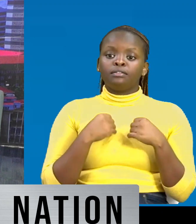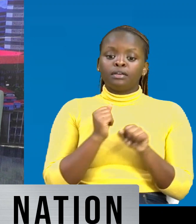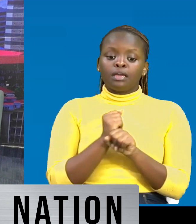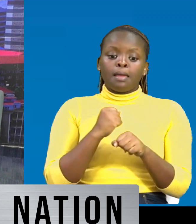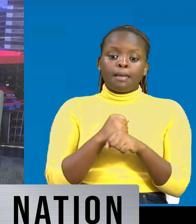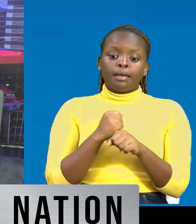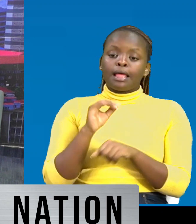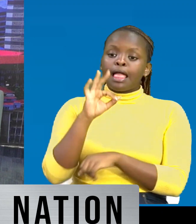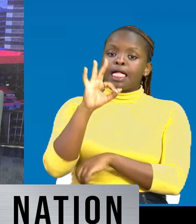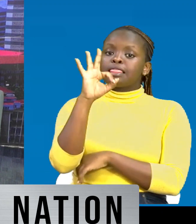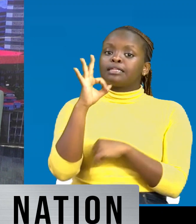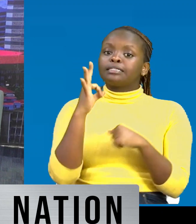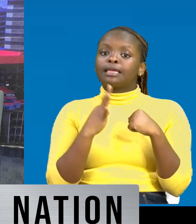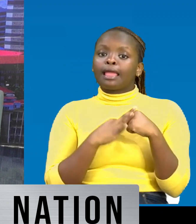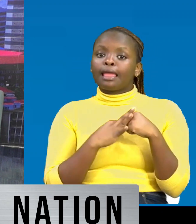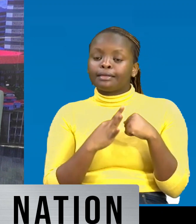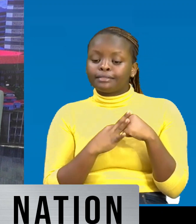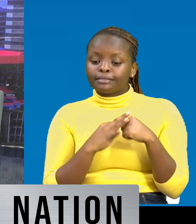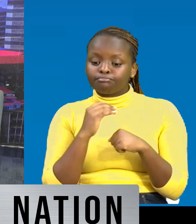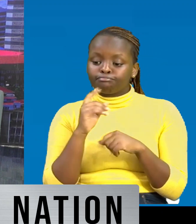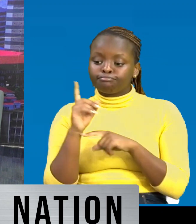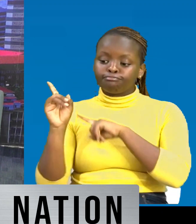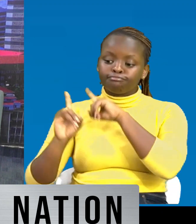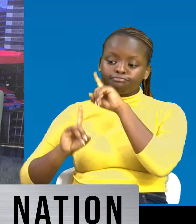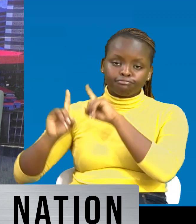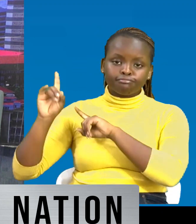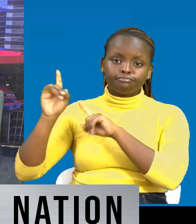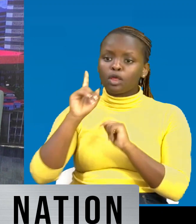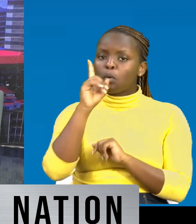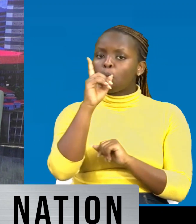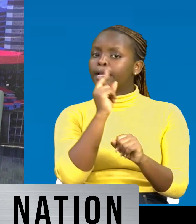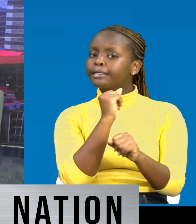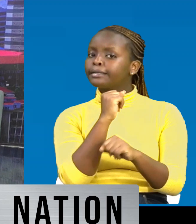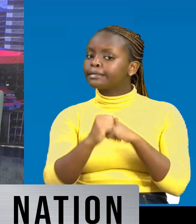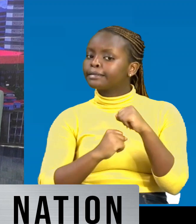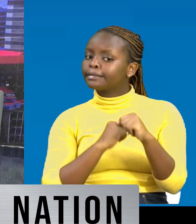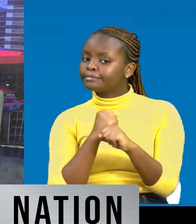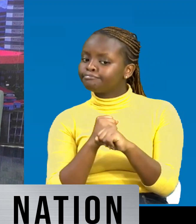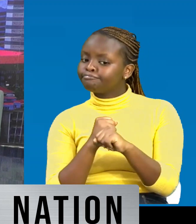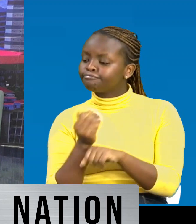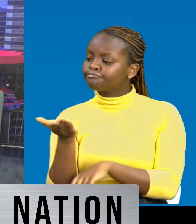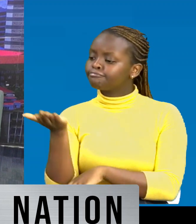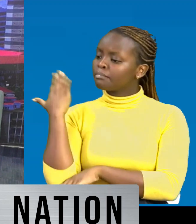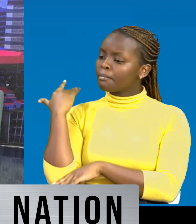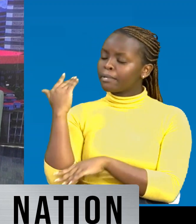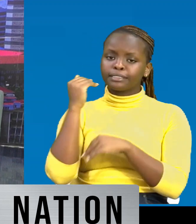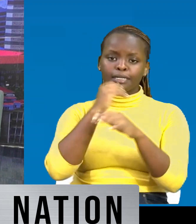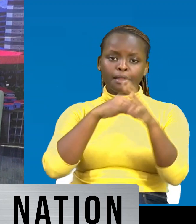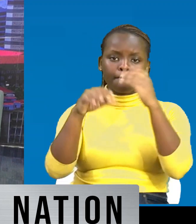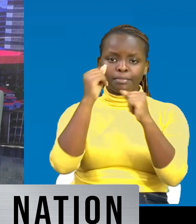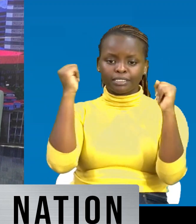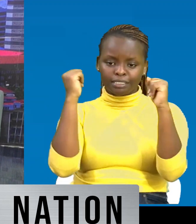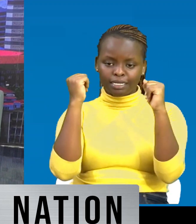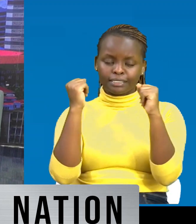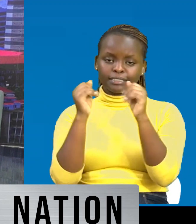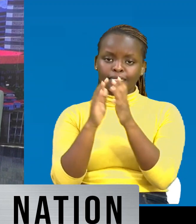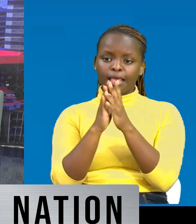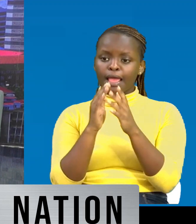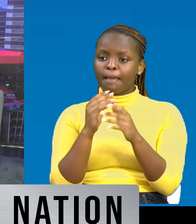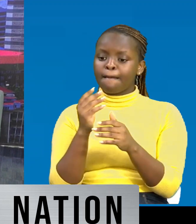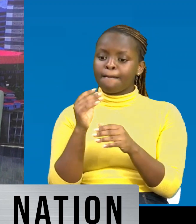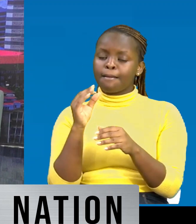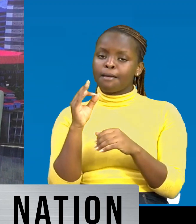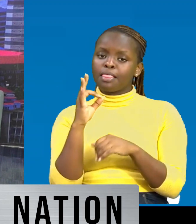38 trips, Jonah, in 1 year, the former president made 48 trips, Jonah. In 10 years. In 10 years.